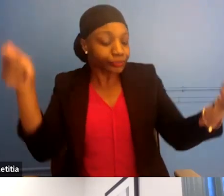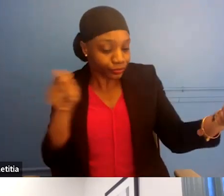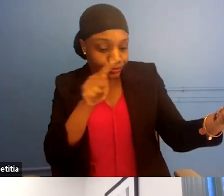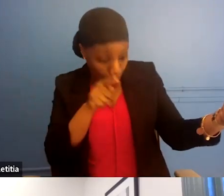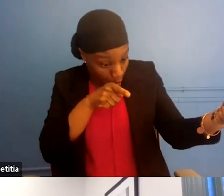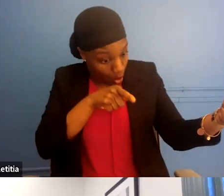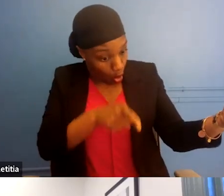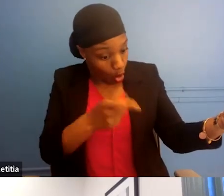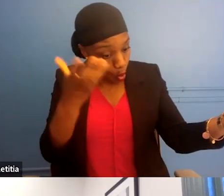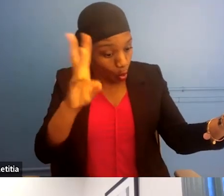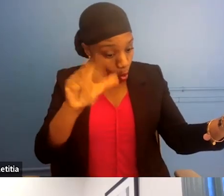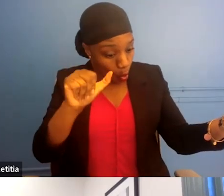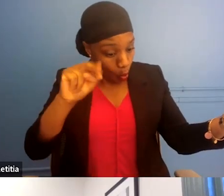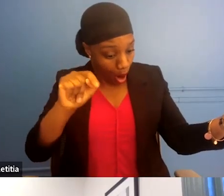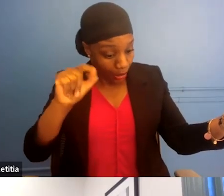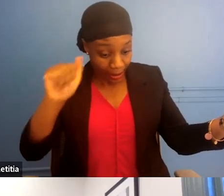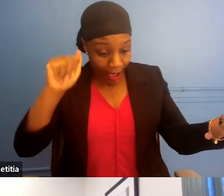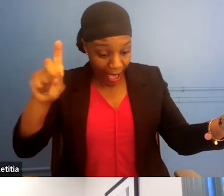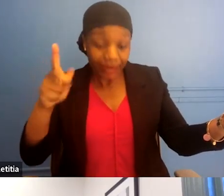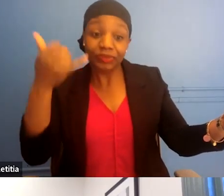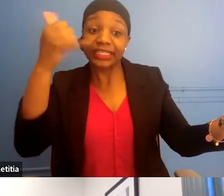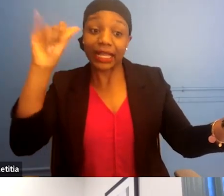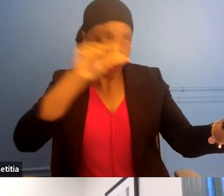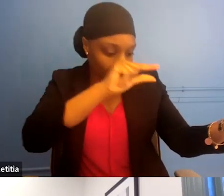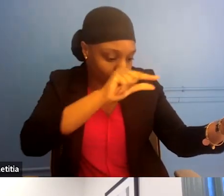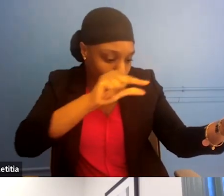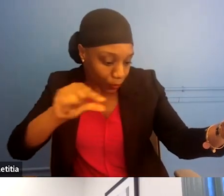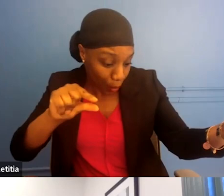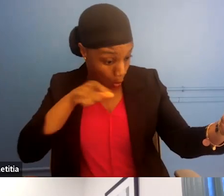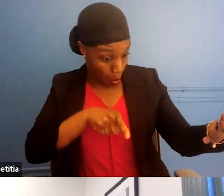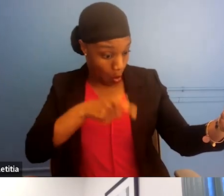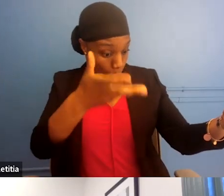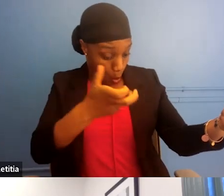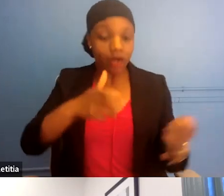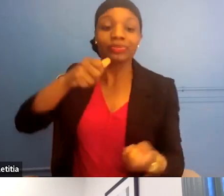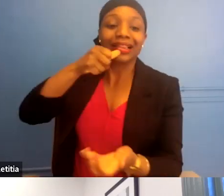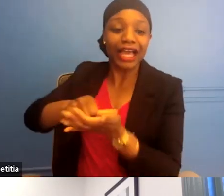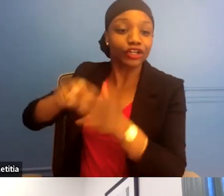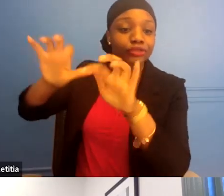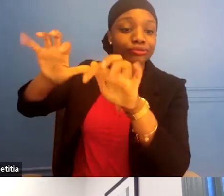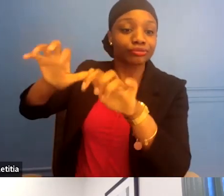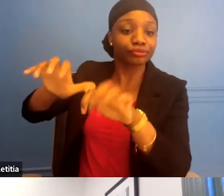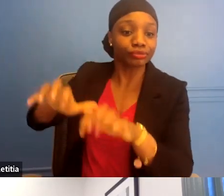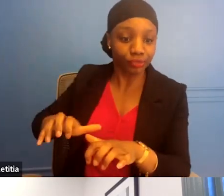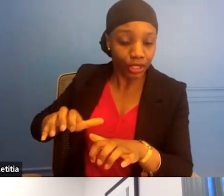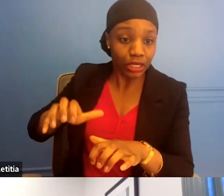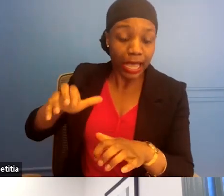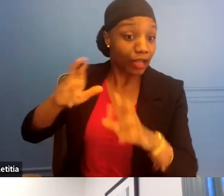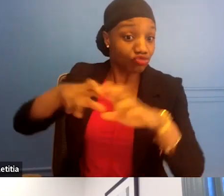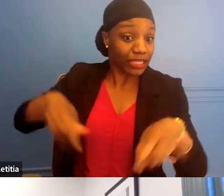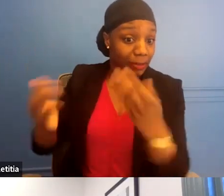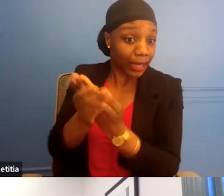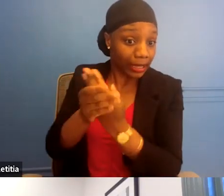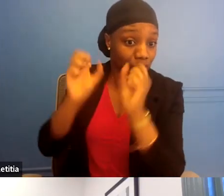interesting. And then you wrote your cover letters and, you know, like everybody does today, when you send in your resume, hope somebody called you